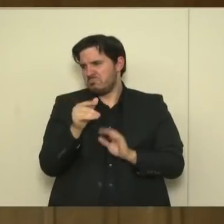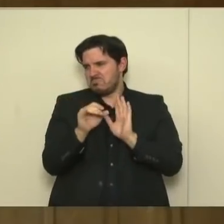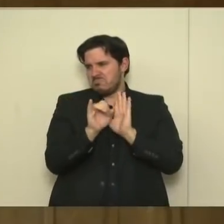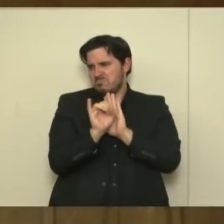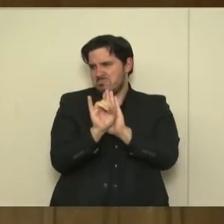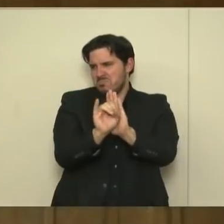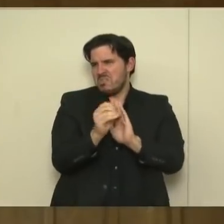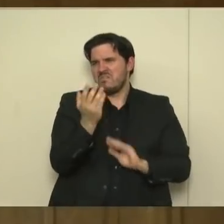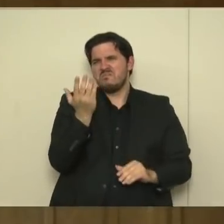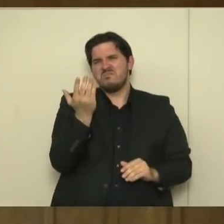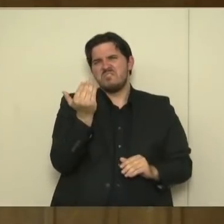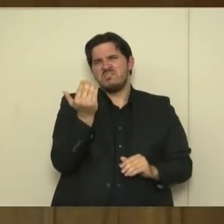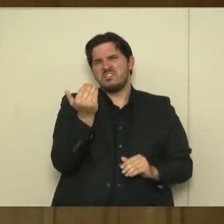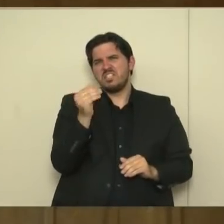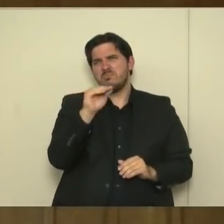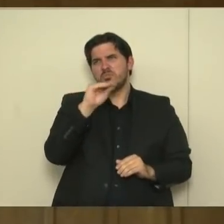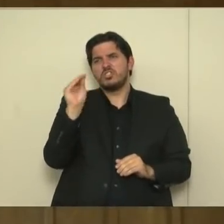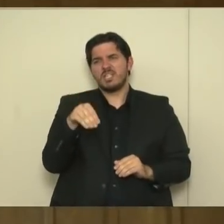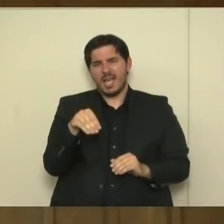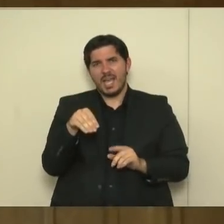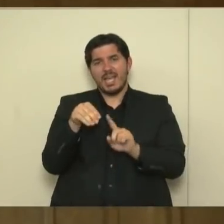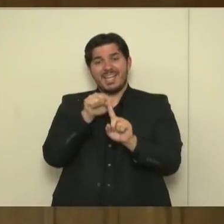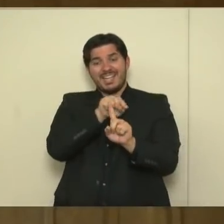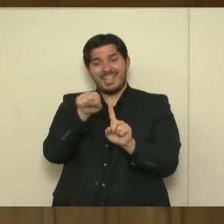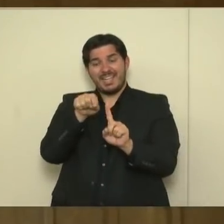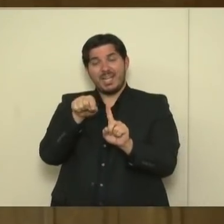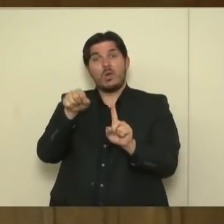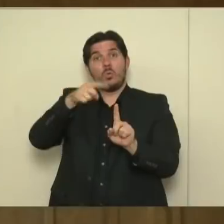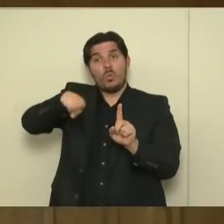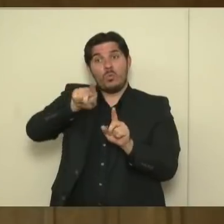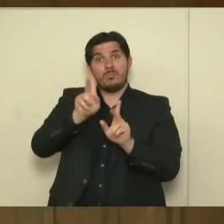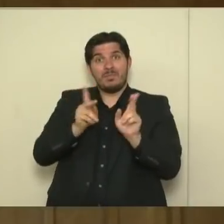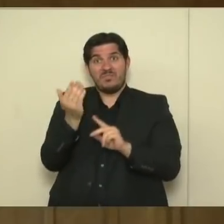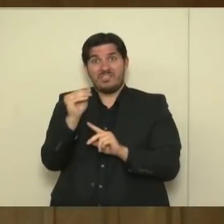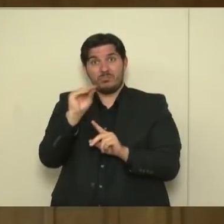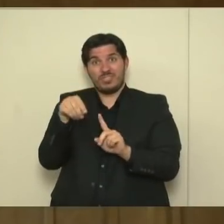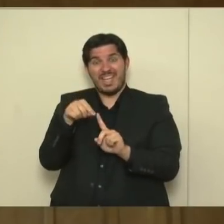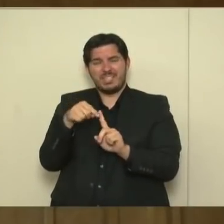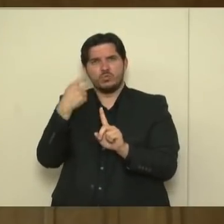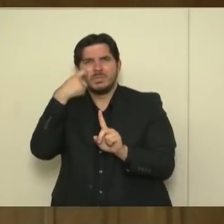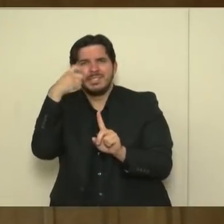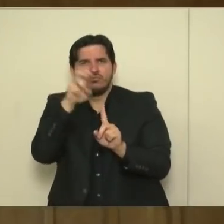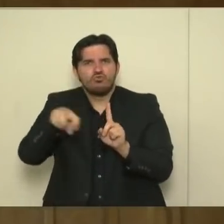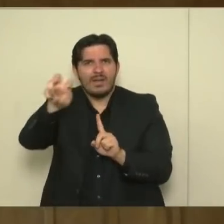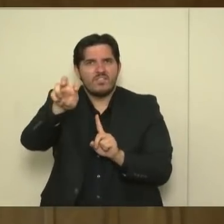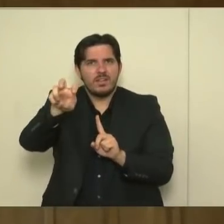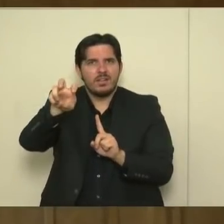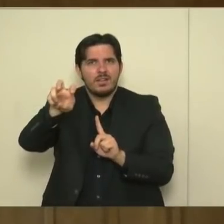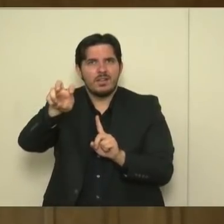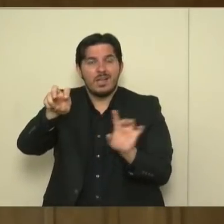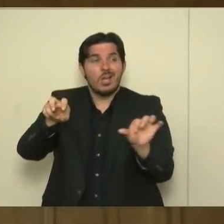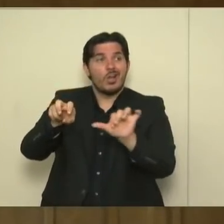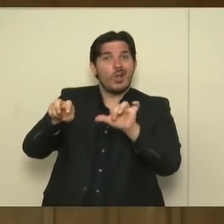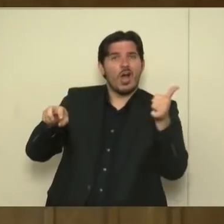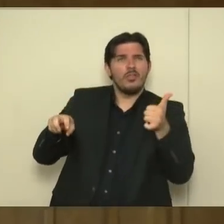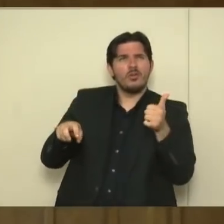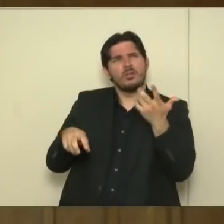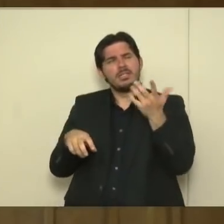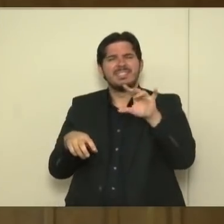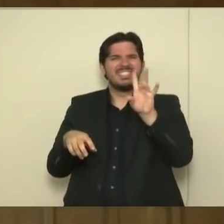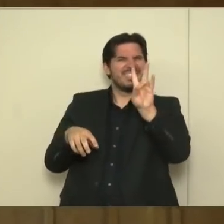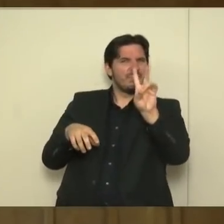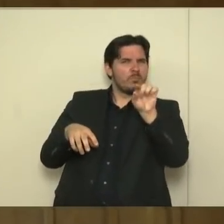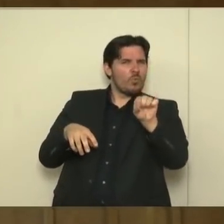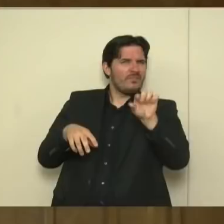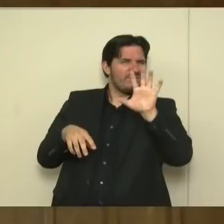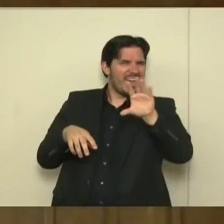New cases identify that they had recently traveled. Number 2 is just other larger gatherings at